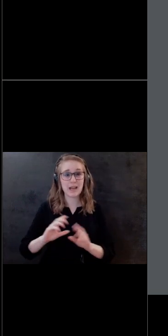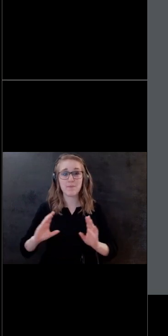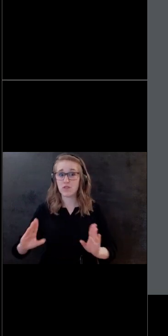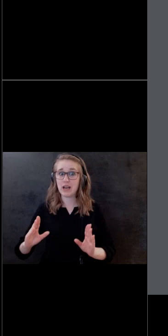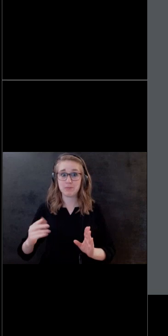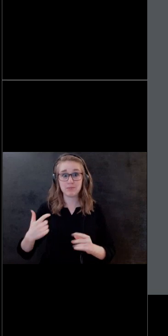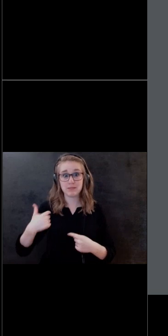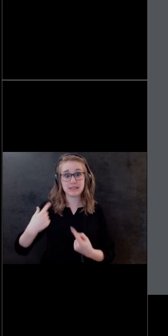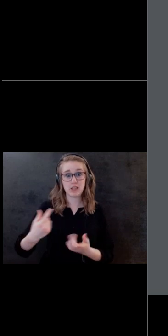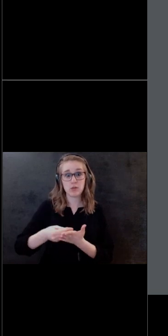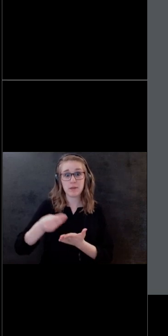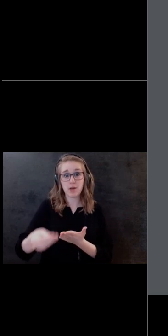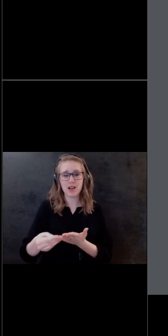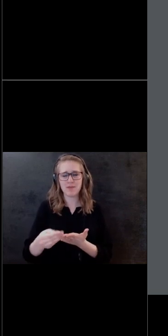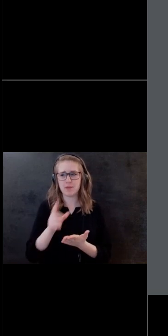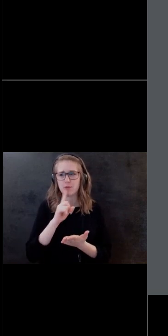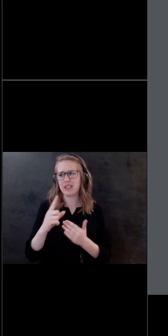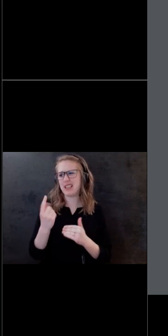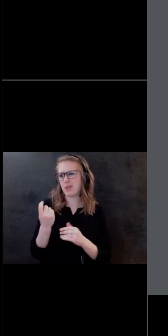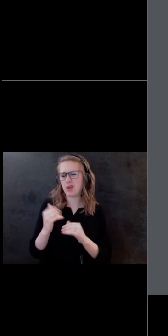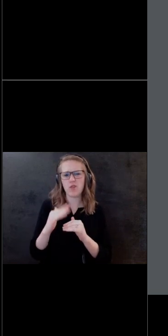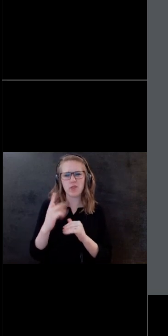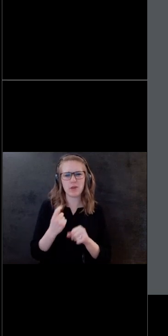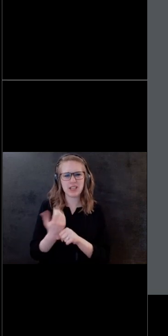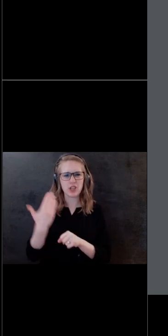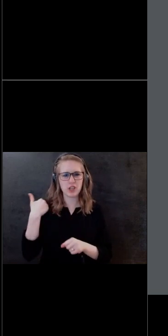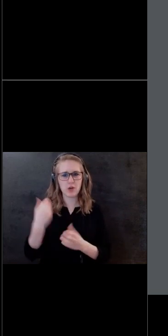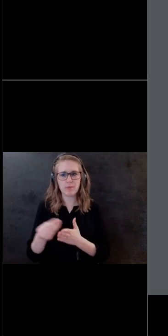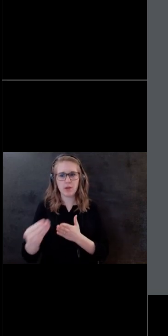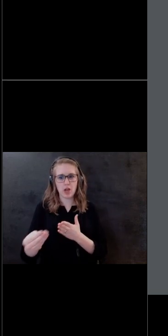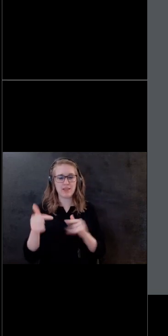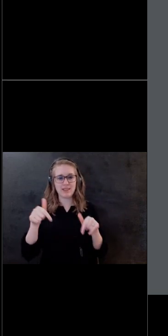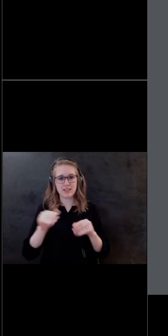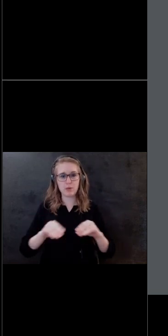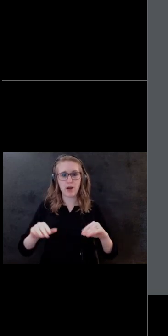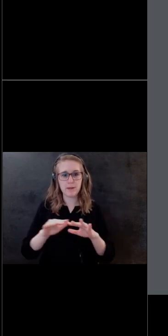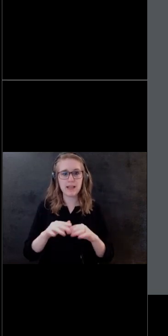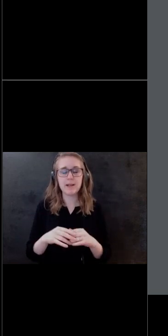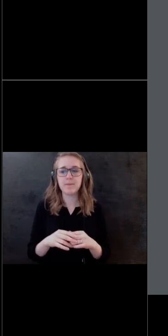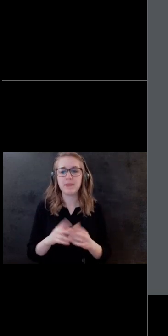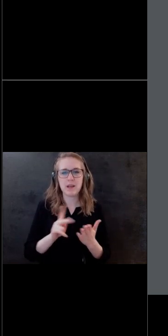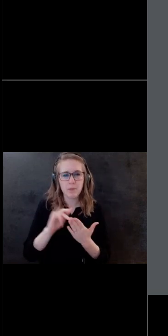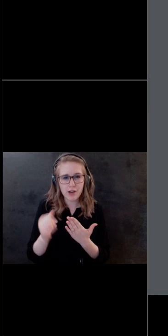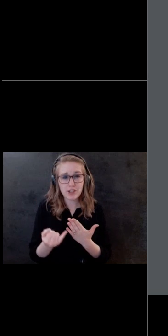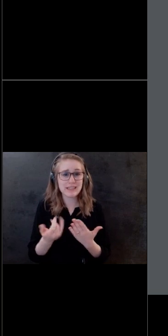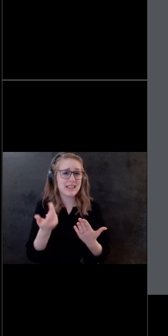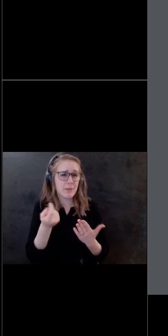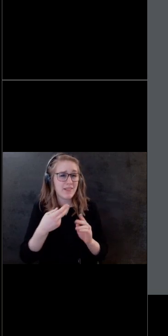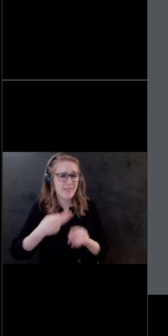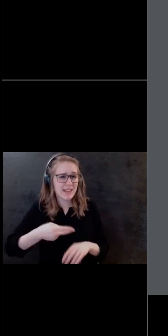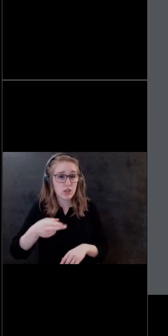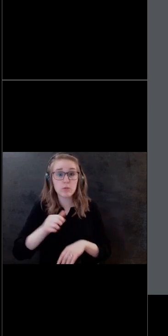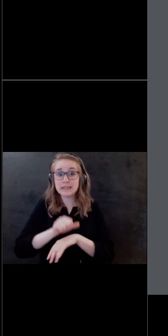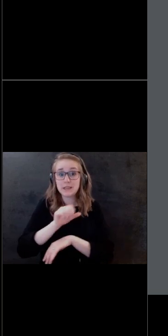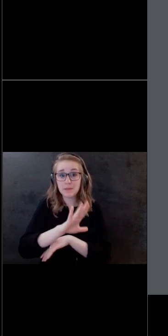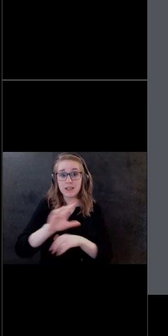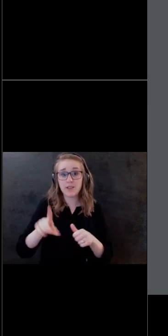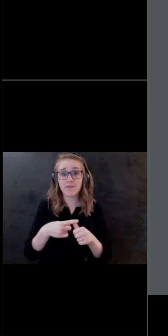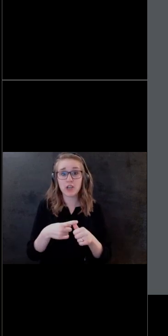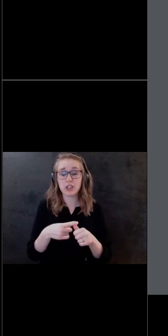bought this just a little over a year ago. And just a little bit of history, we submitted our first